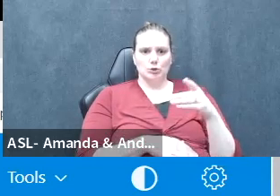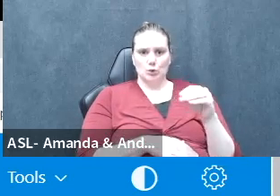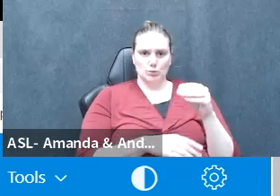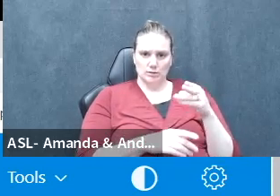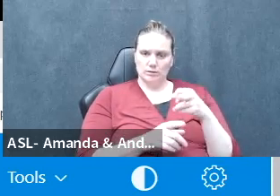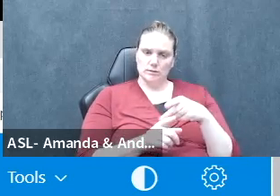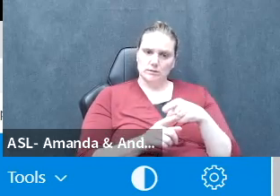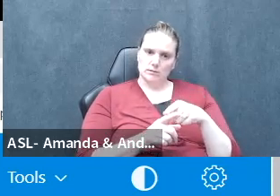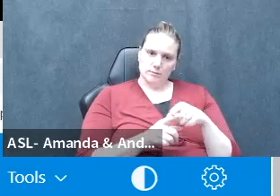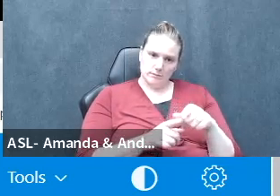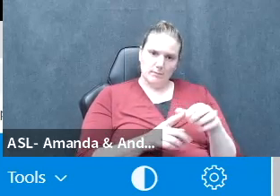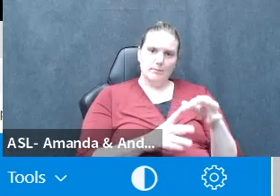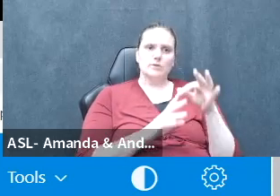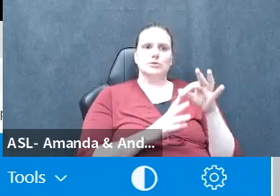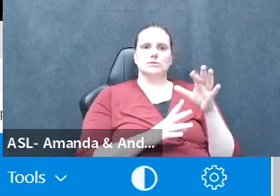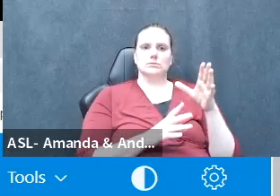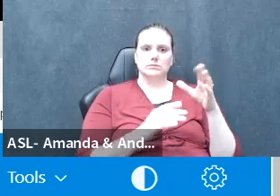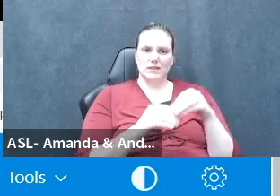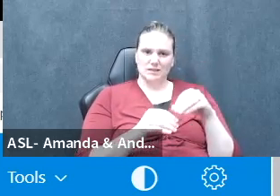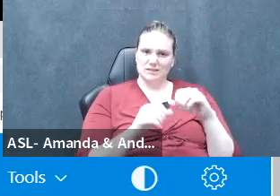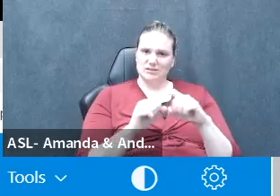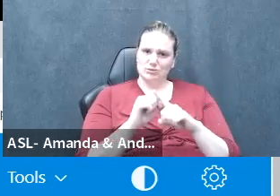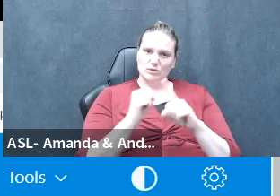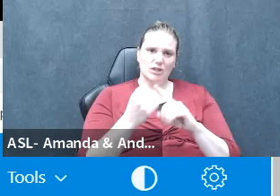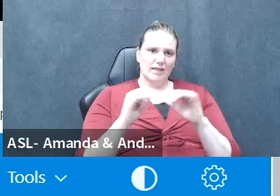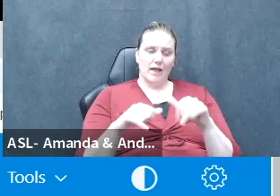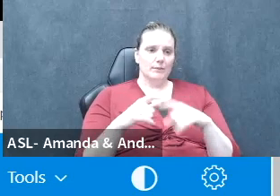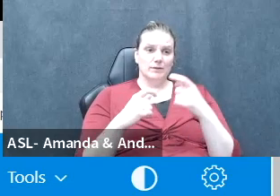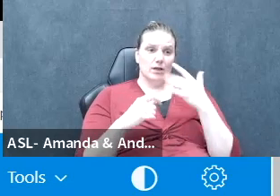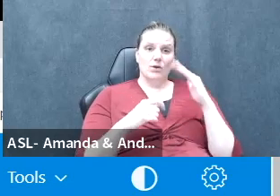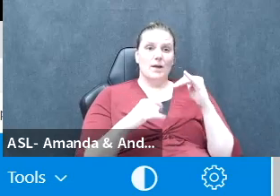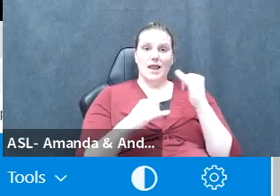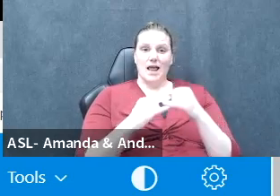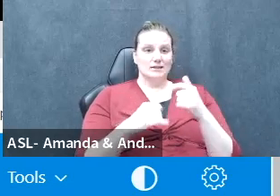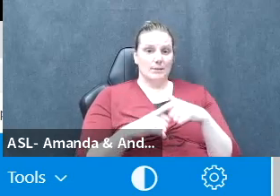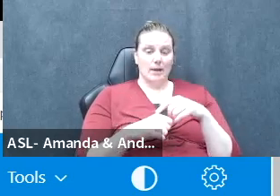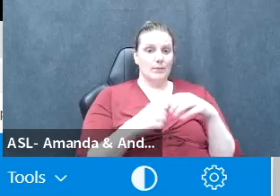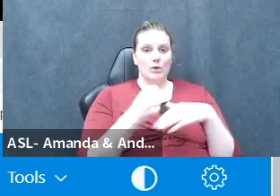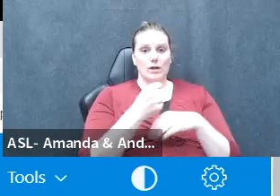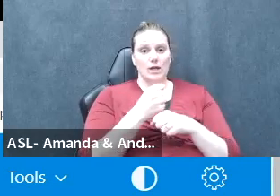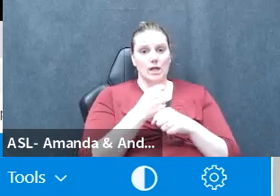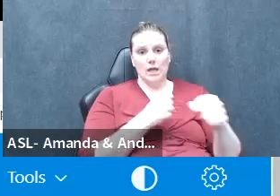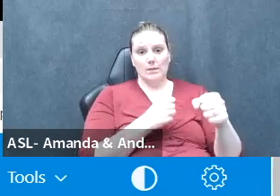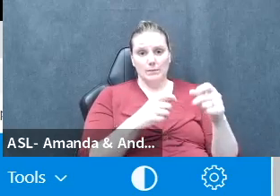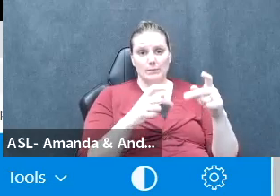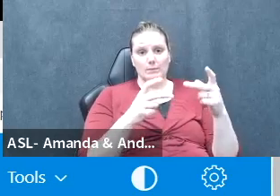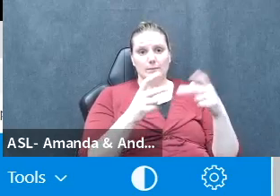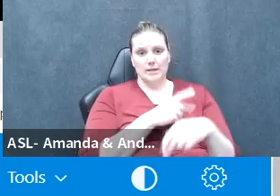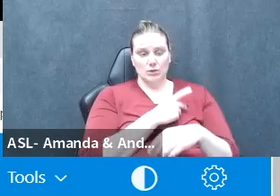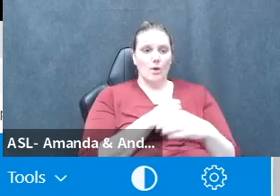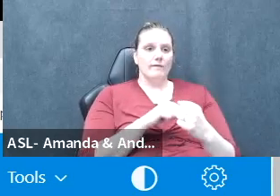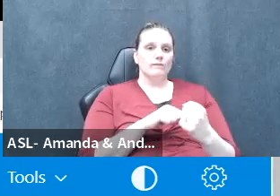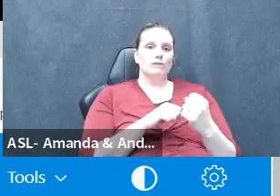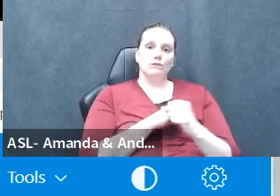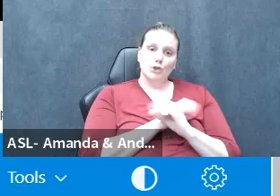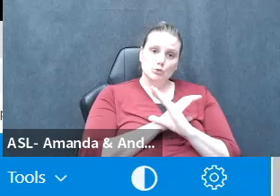specialist in situations like that, because I know this isn't going to be the last time I'm an inpatient. Like I would like a virtual sit down